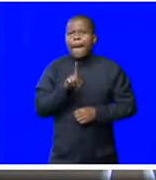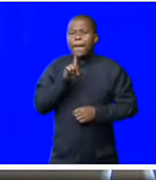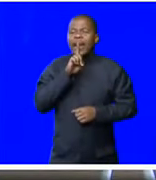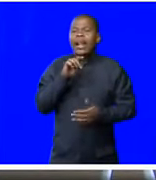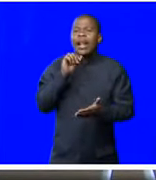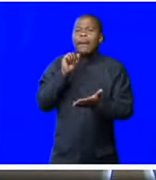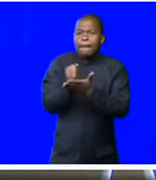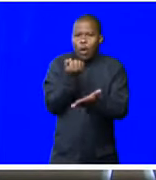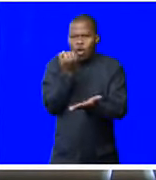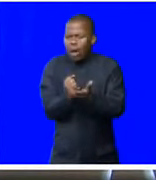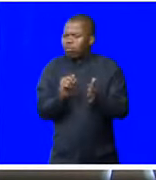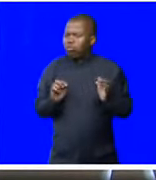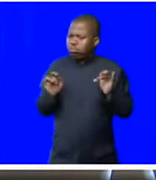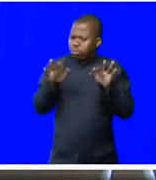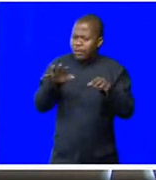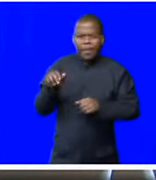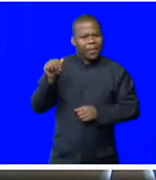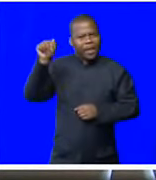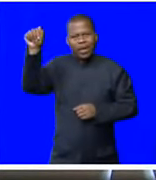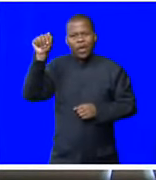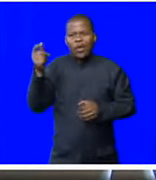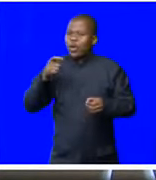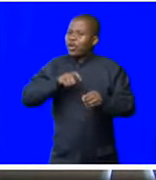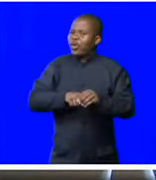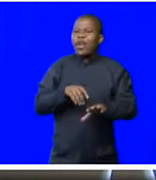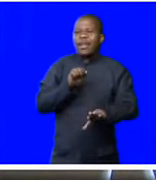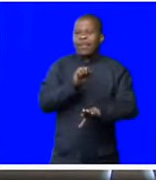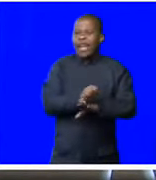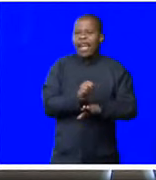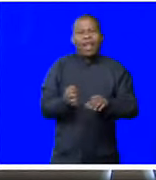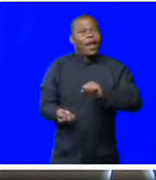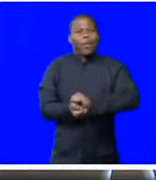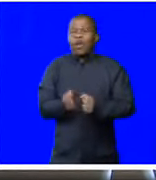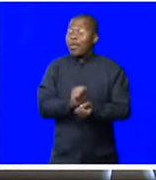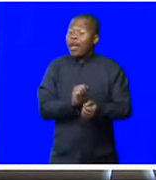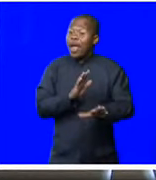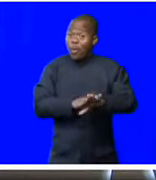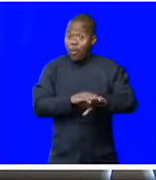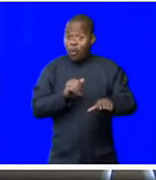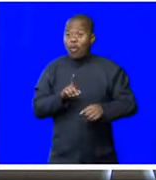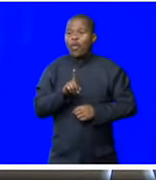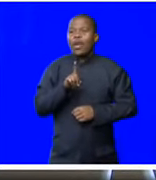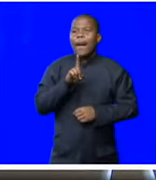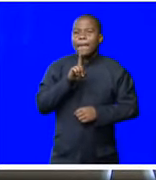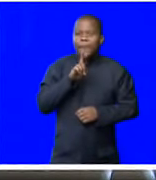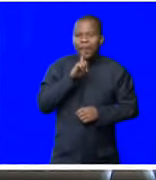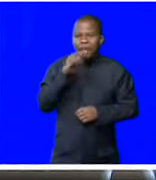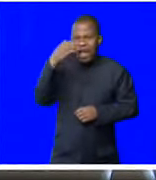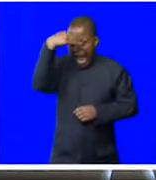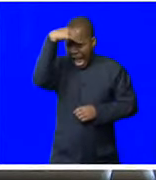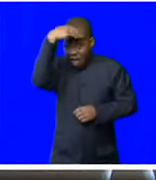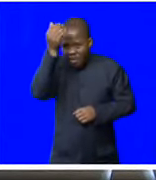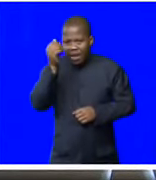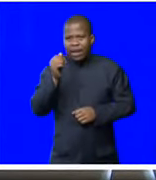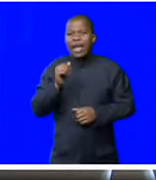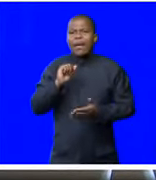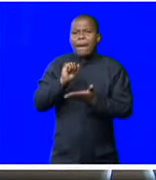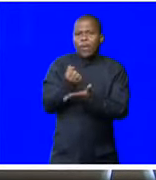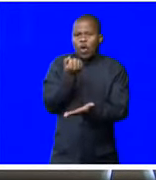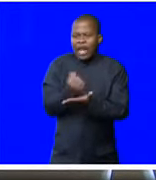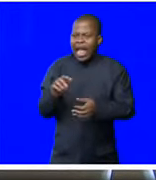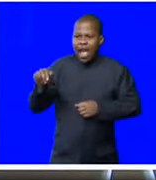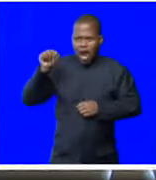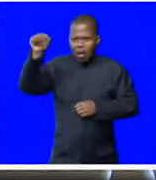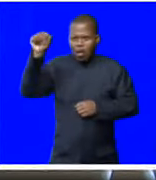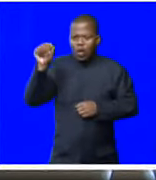They've done that for many years. There is no government that you can change by Toitoing or dancing at the border. Let him